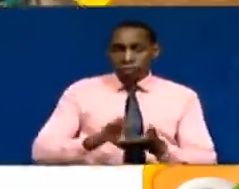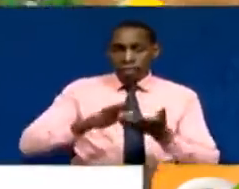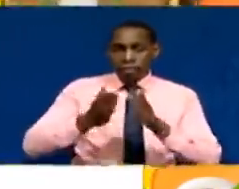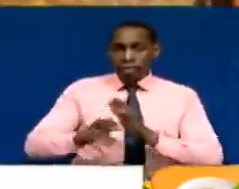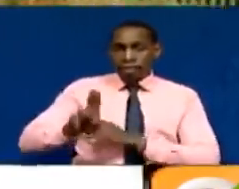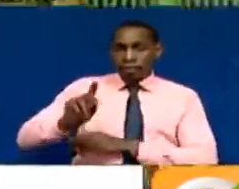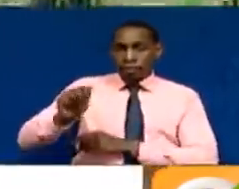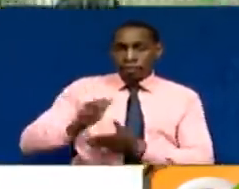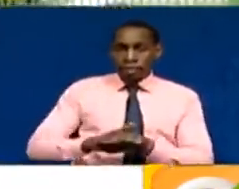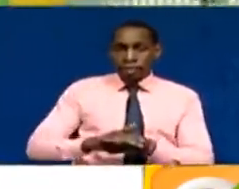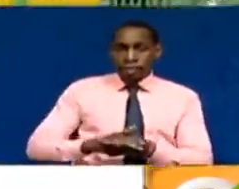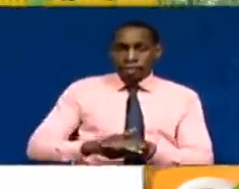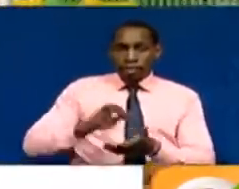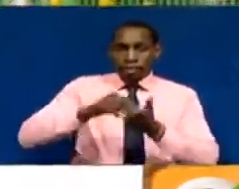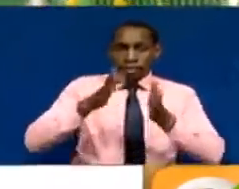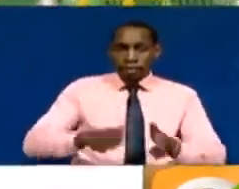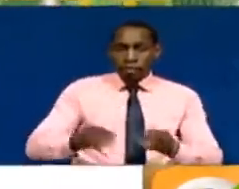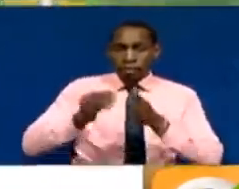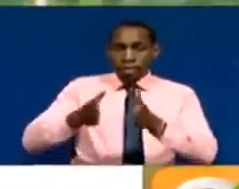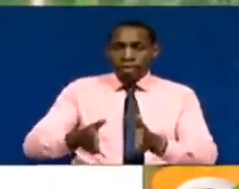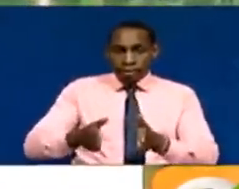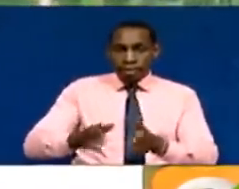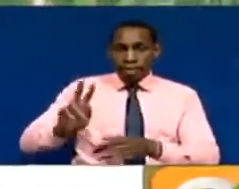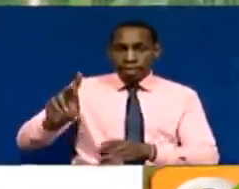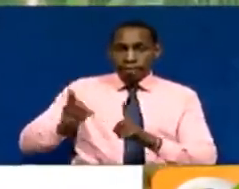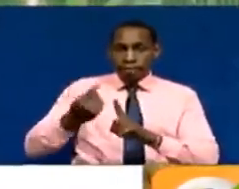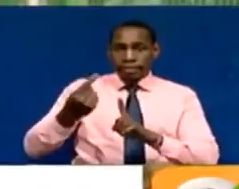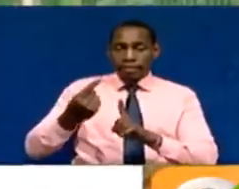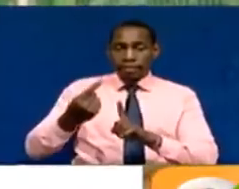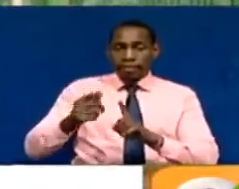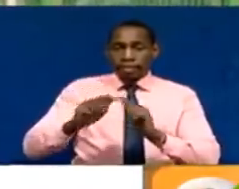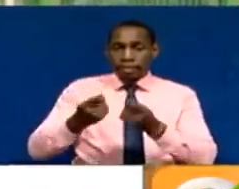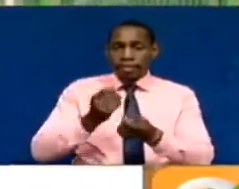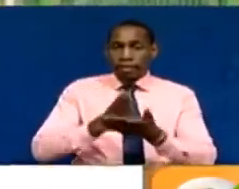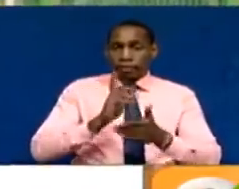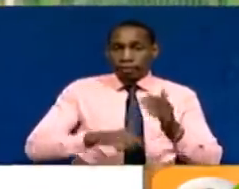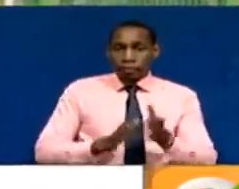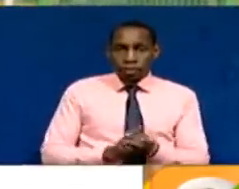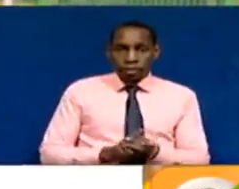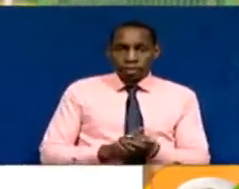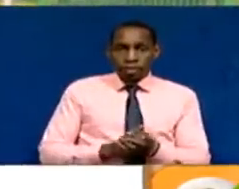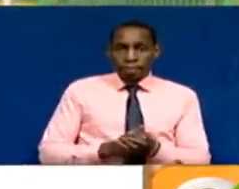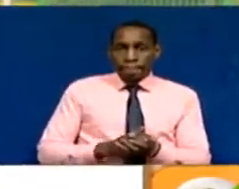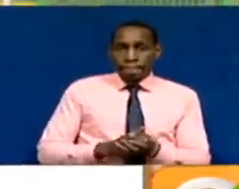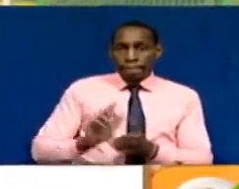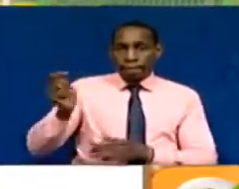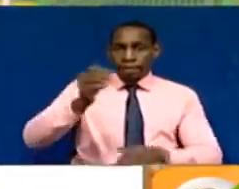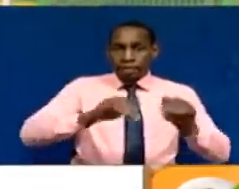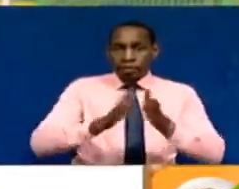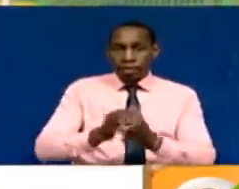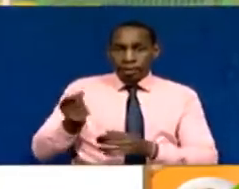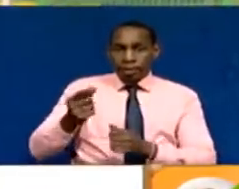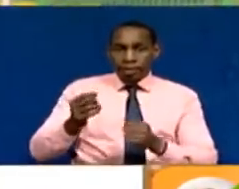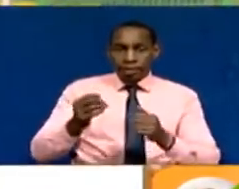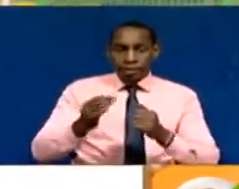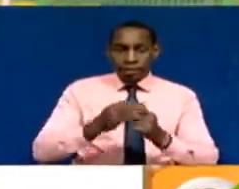UDA presidential contender and by extension the Kenya Kwanza flag bearer confirms that the August 9th presidential race